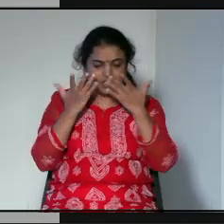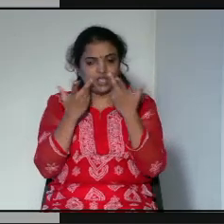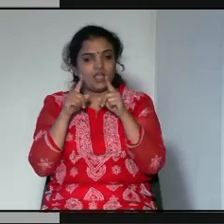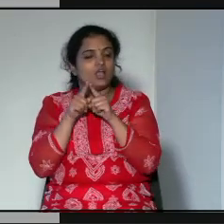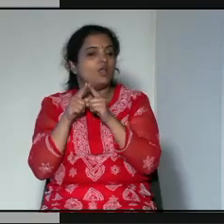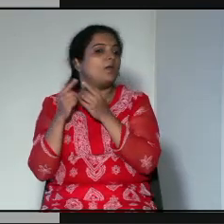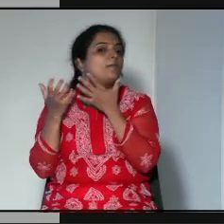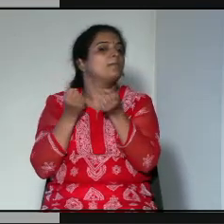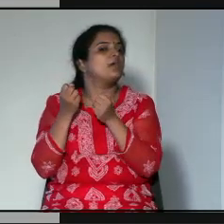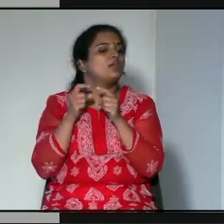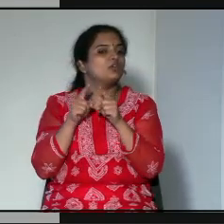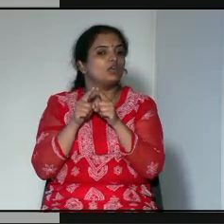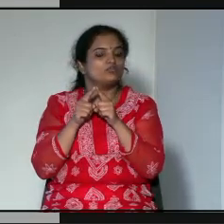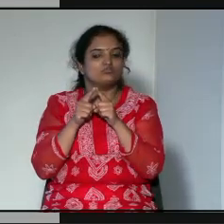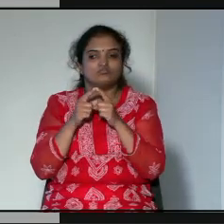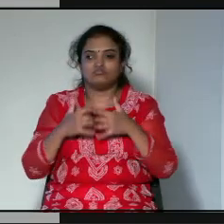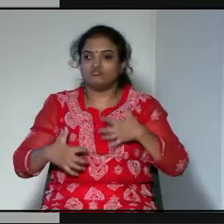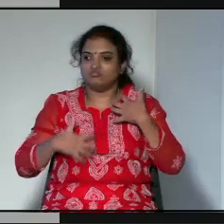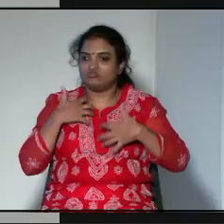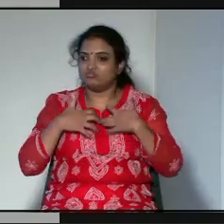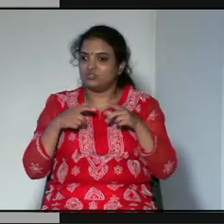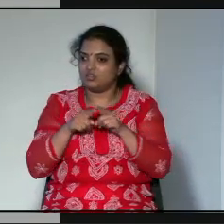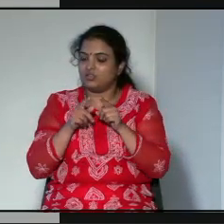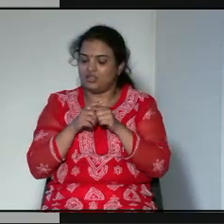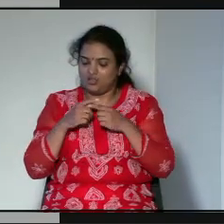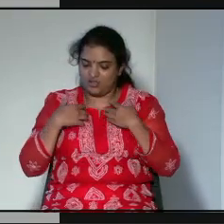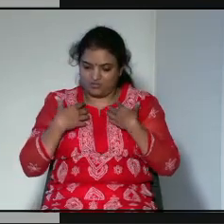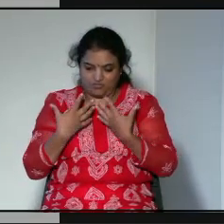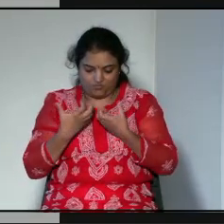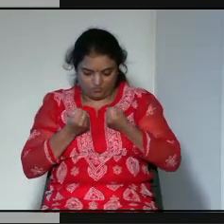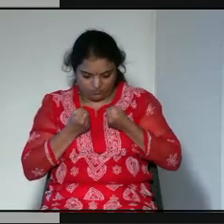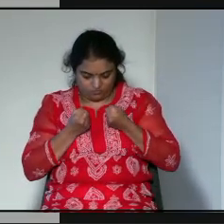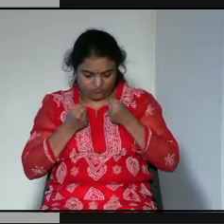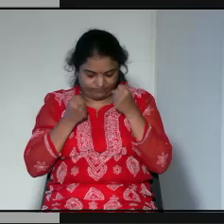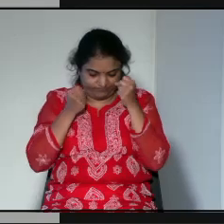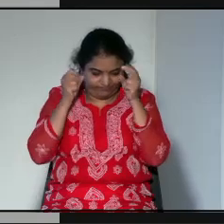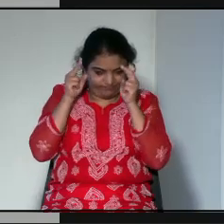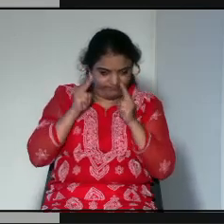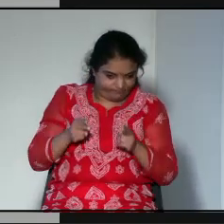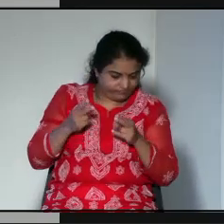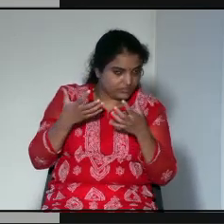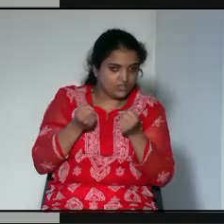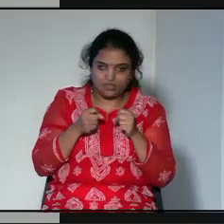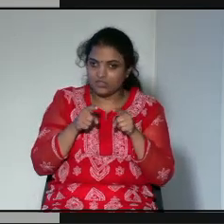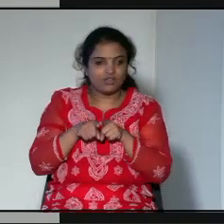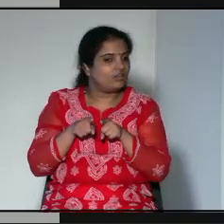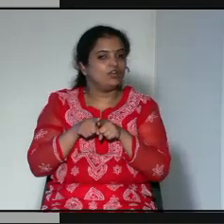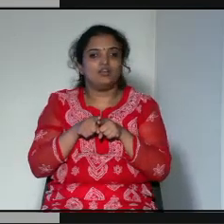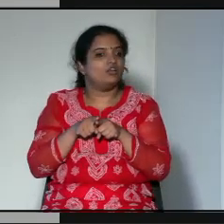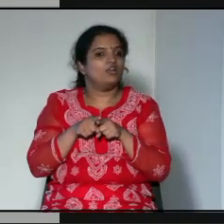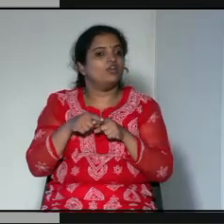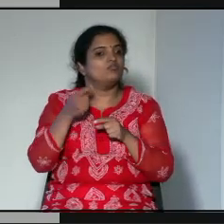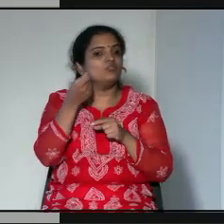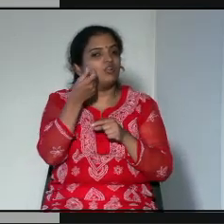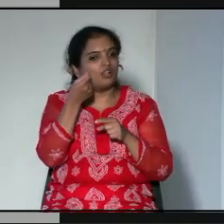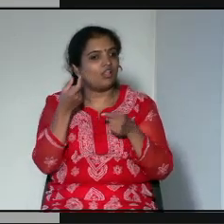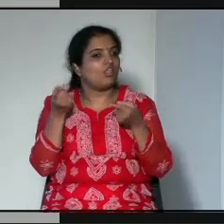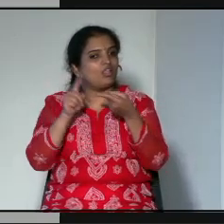her anxiety about a steady flow of funds never receded, nor did the many uncertainties and